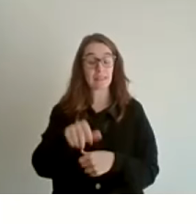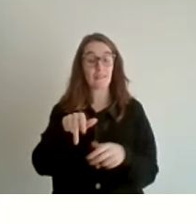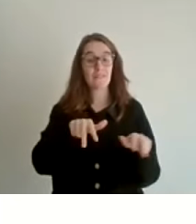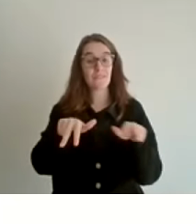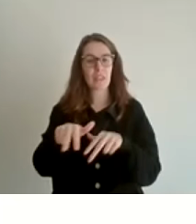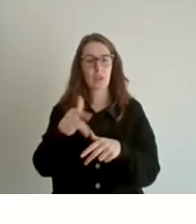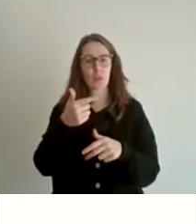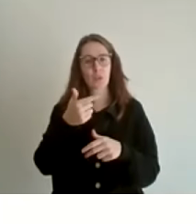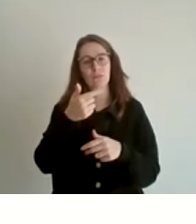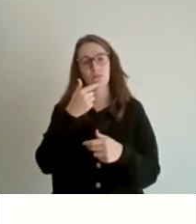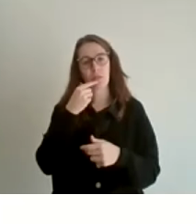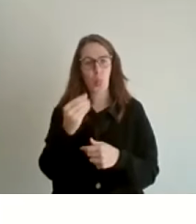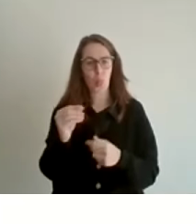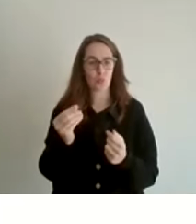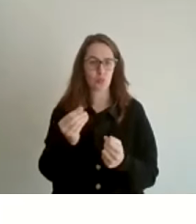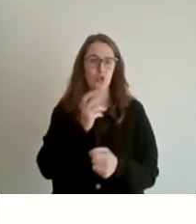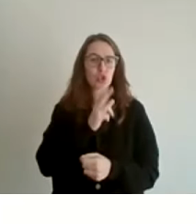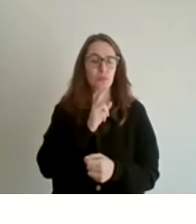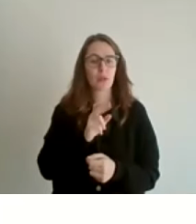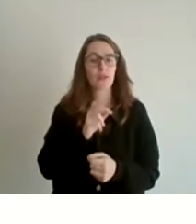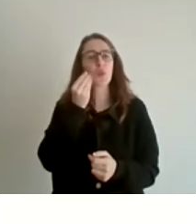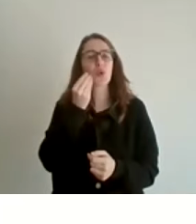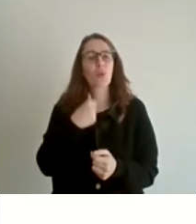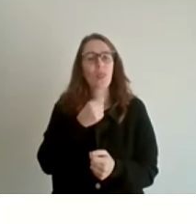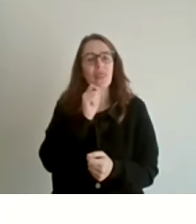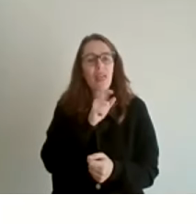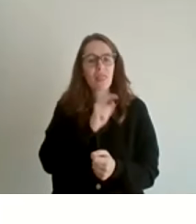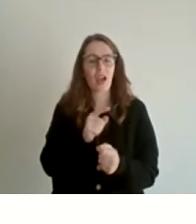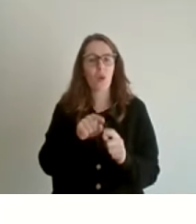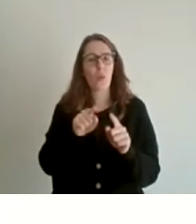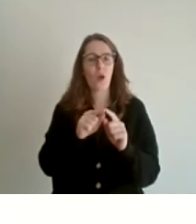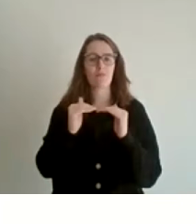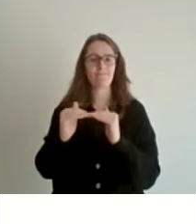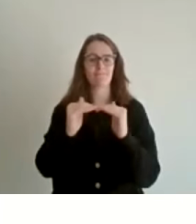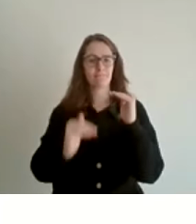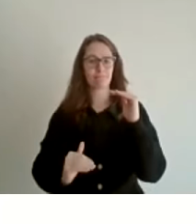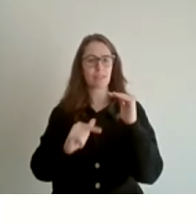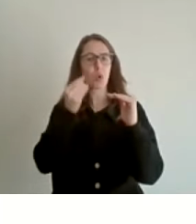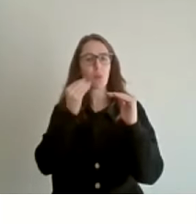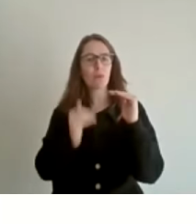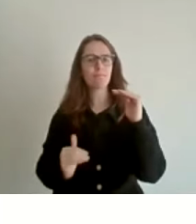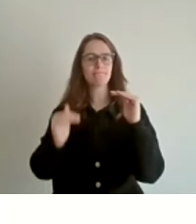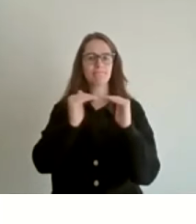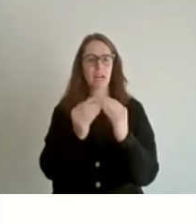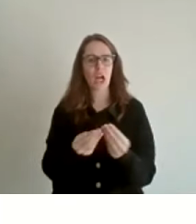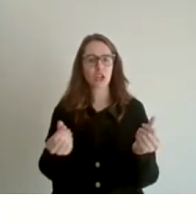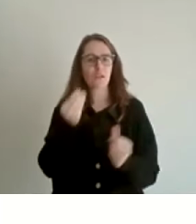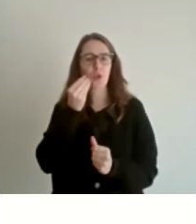the question, what do you think is the best approach to reach equal representation, and who do you think is responsible?